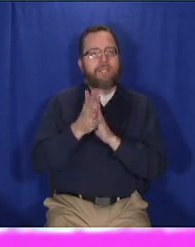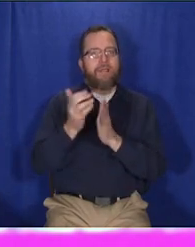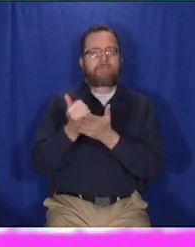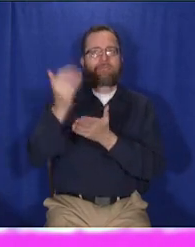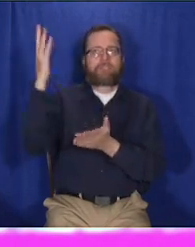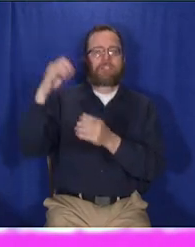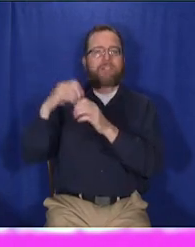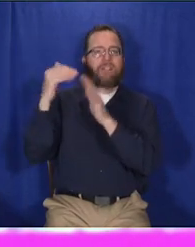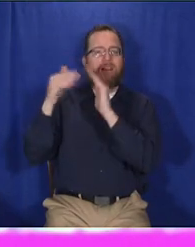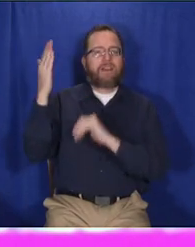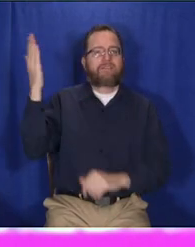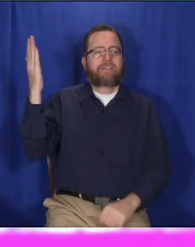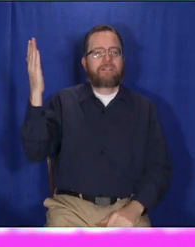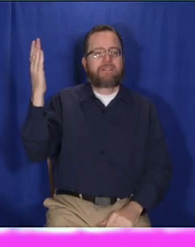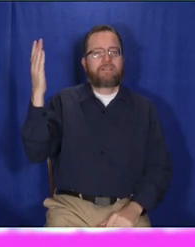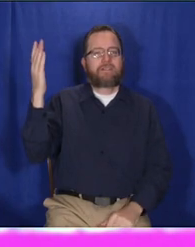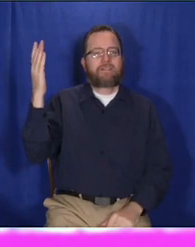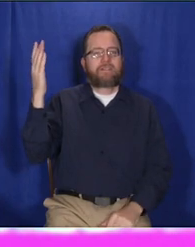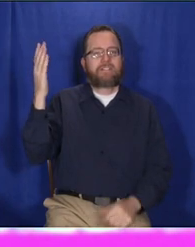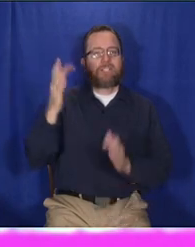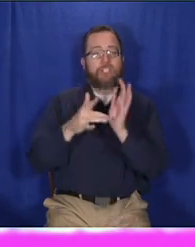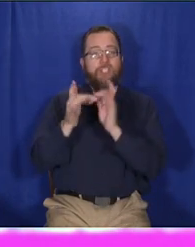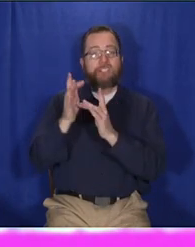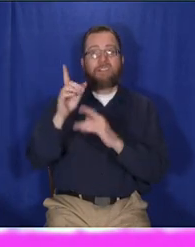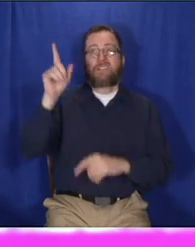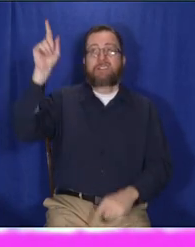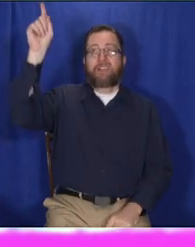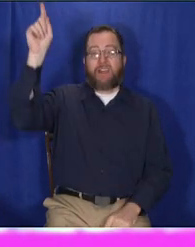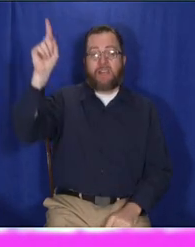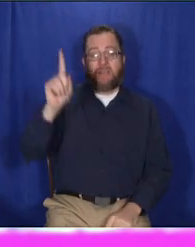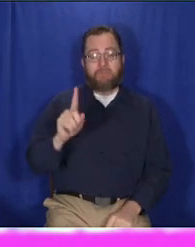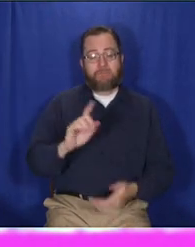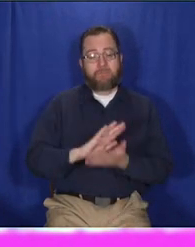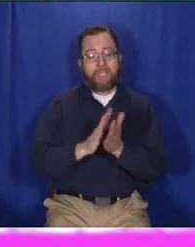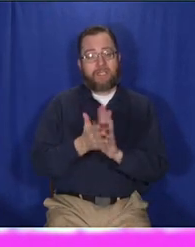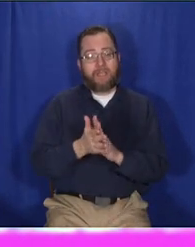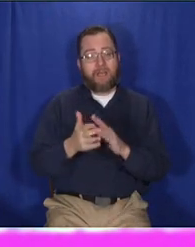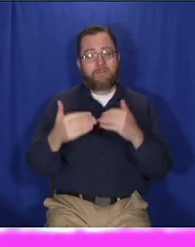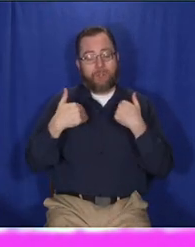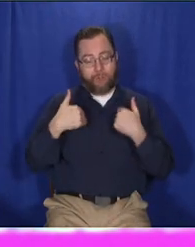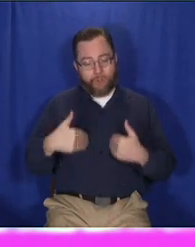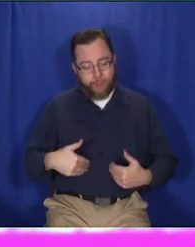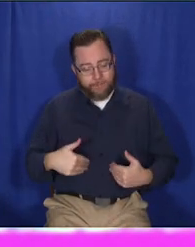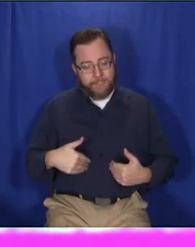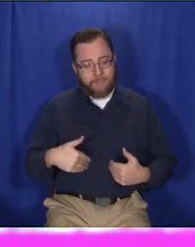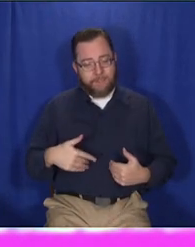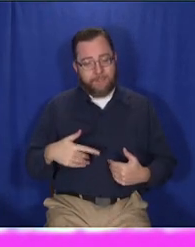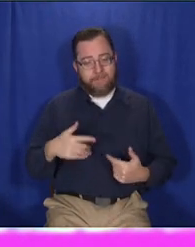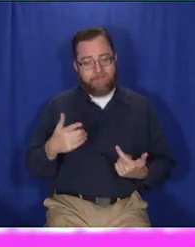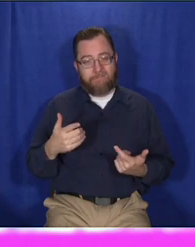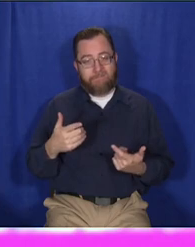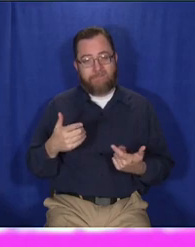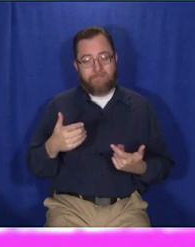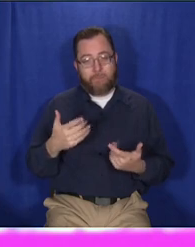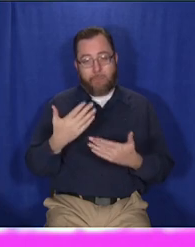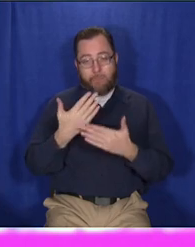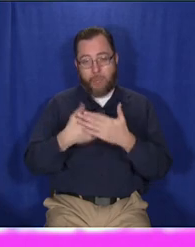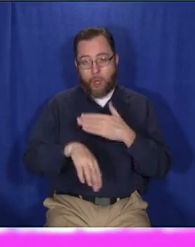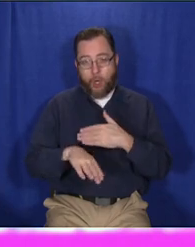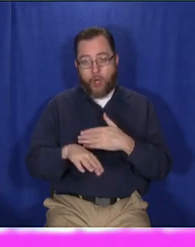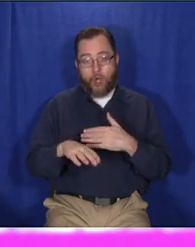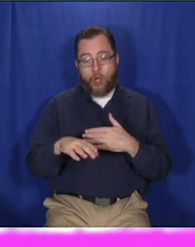come down and to become a human being. And he literally entered into poverty in a manger, in a